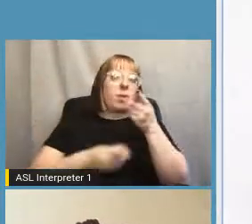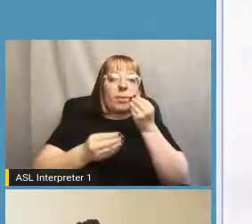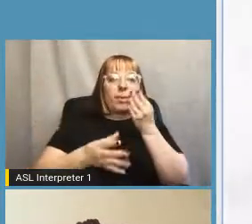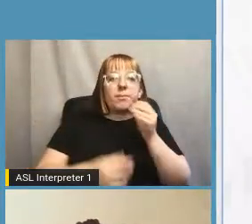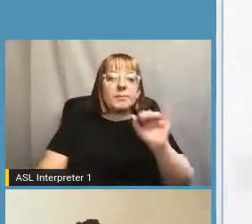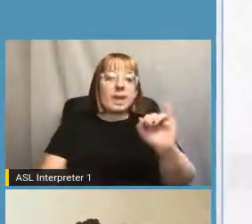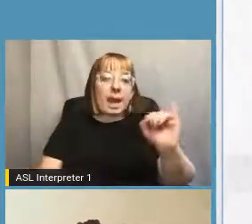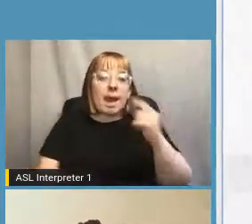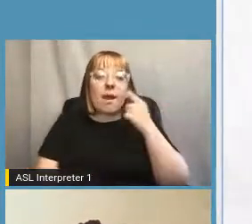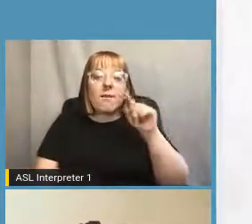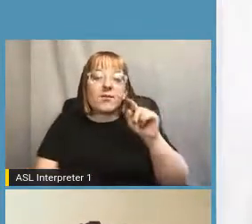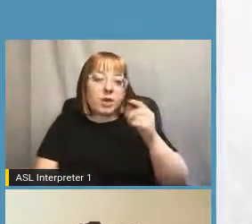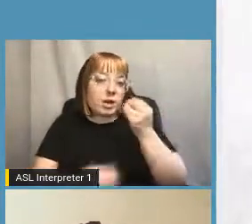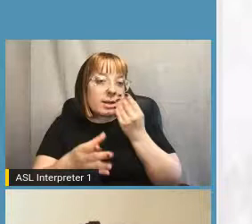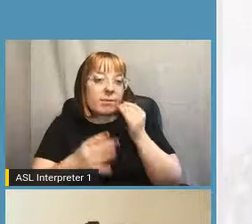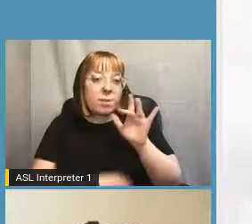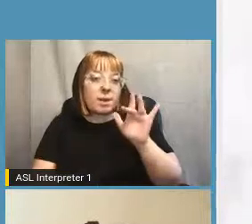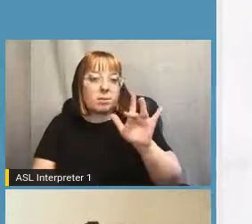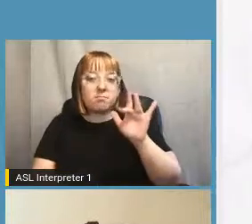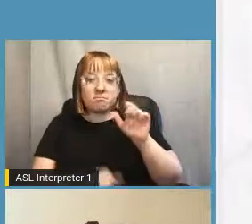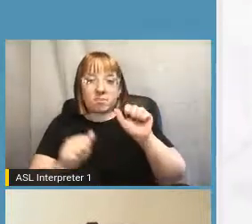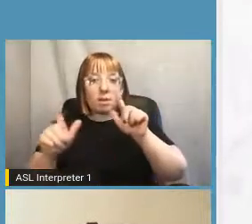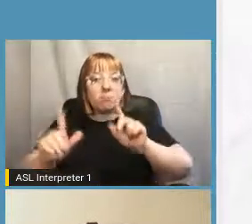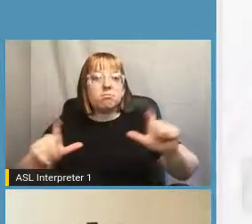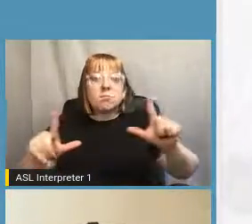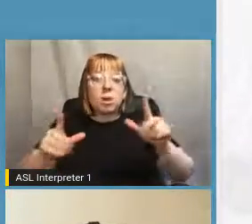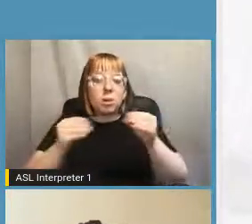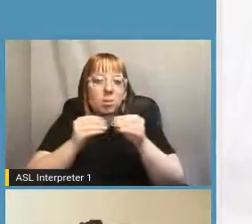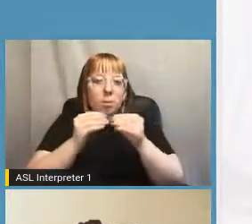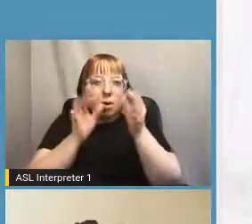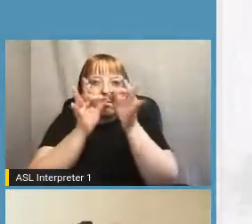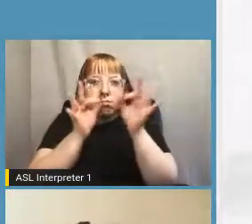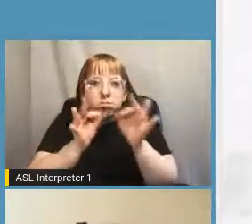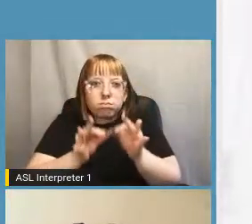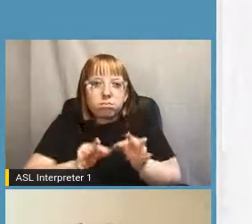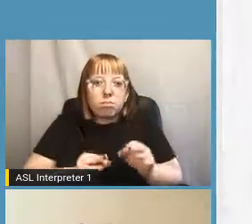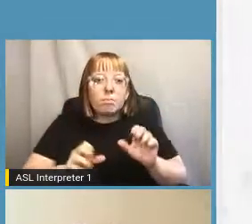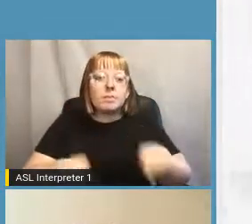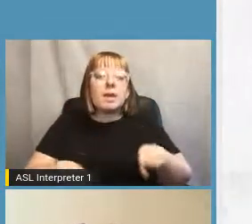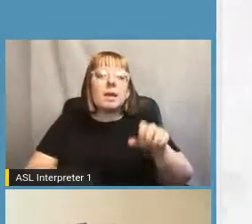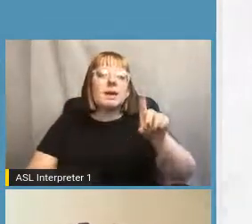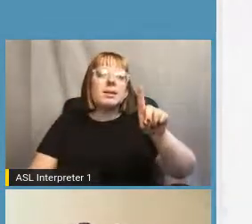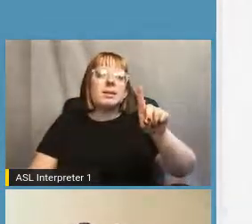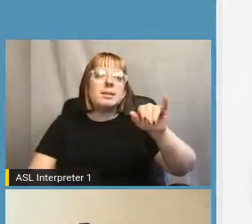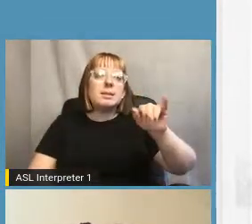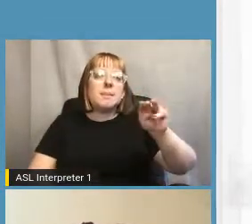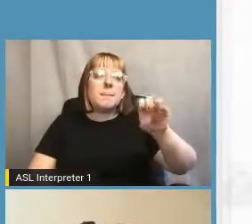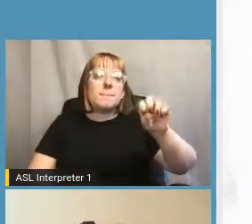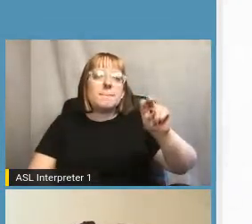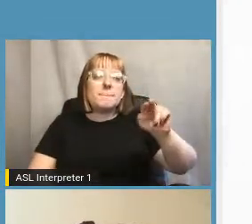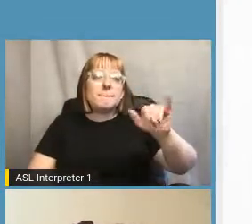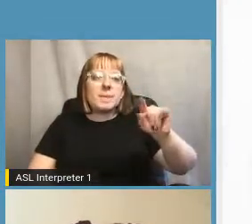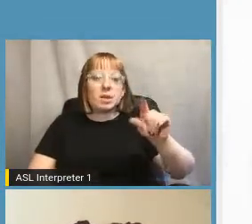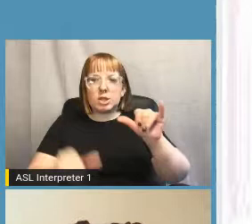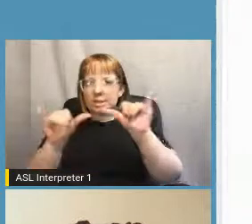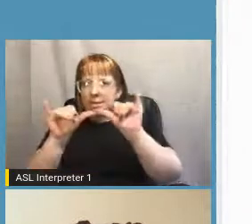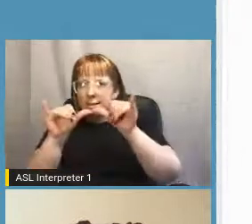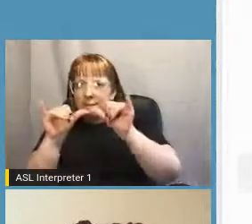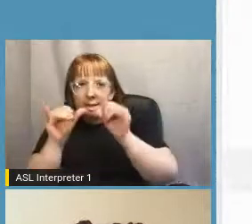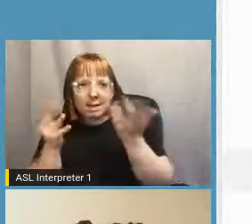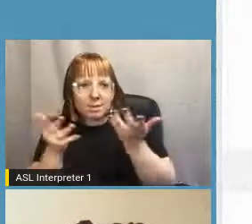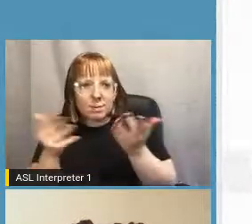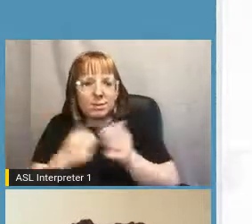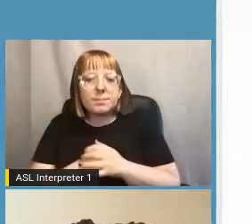for information button that you can click on. It gives you the dimensions and the medium or media